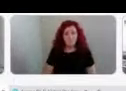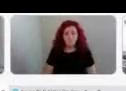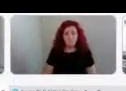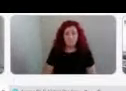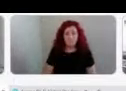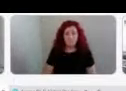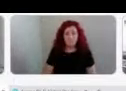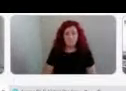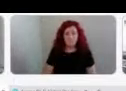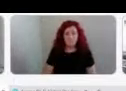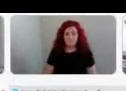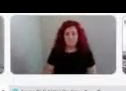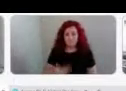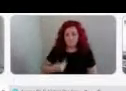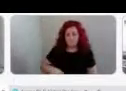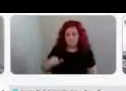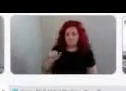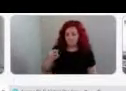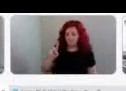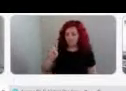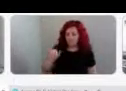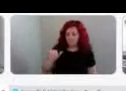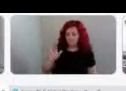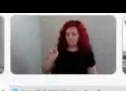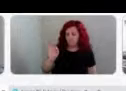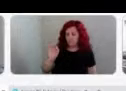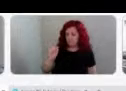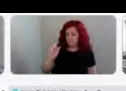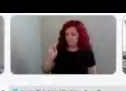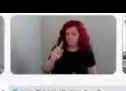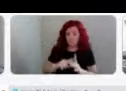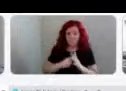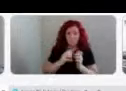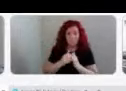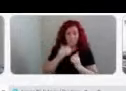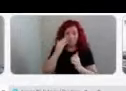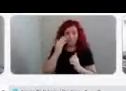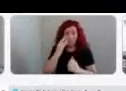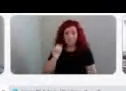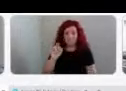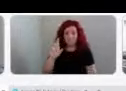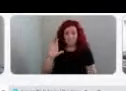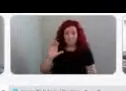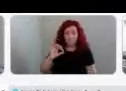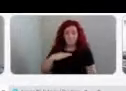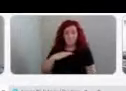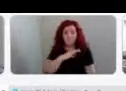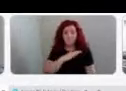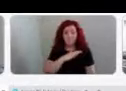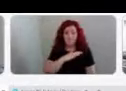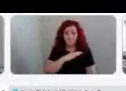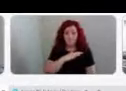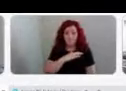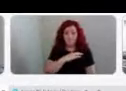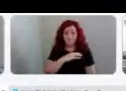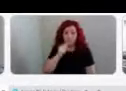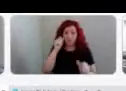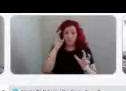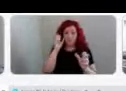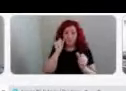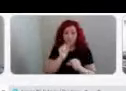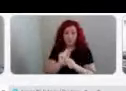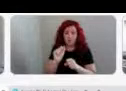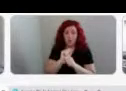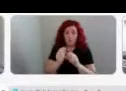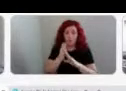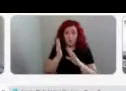hi my name is andy flock and i want to start out by acknowledging the irc staff who've done an amazing job running this